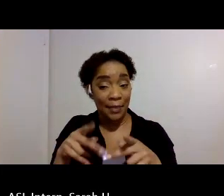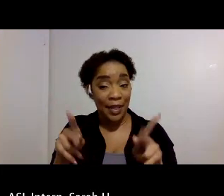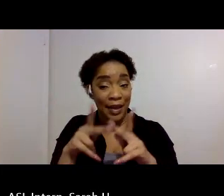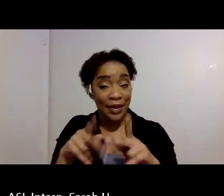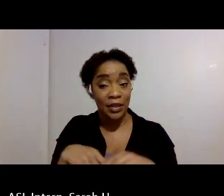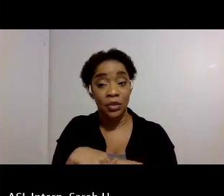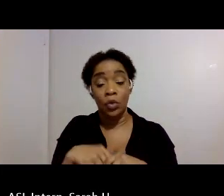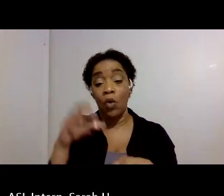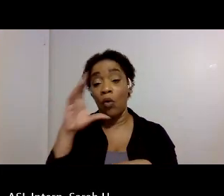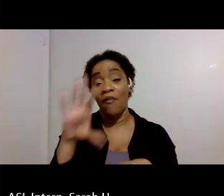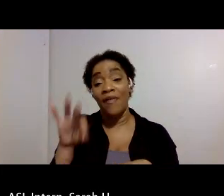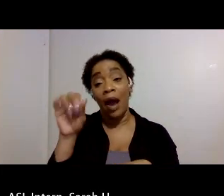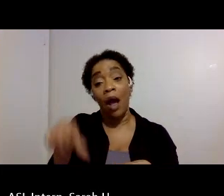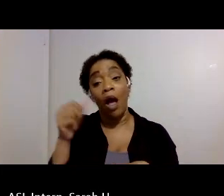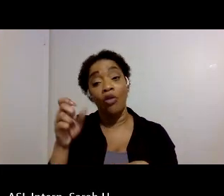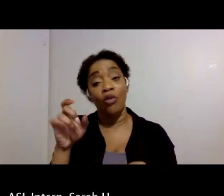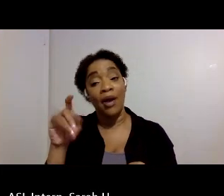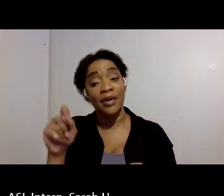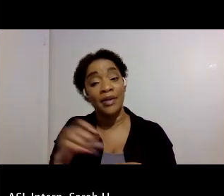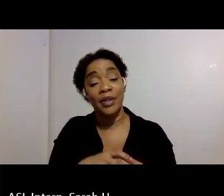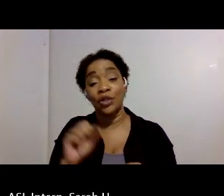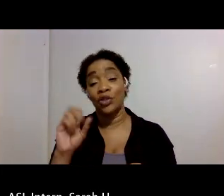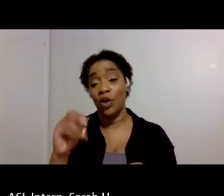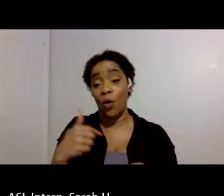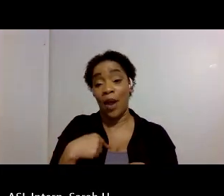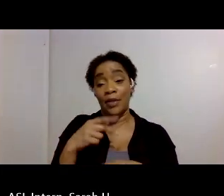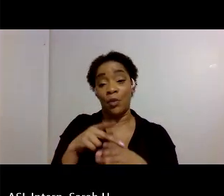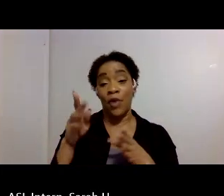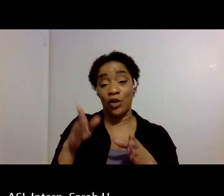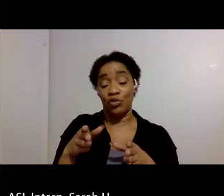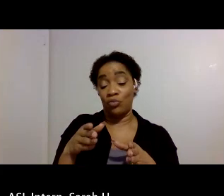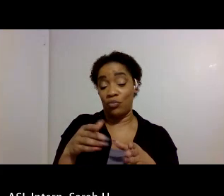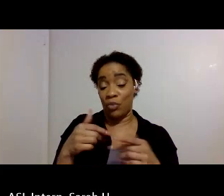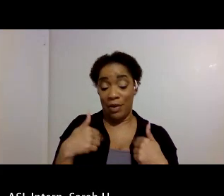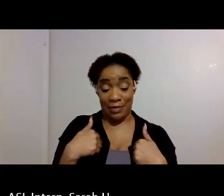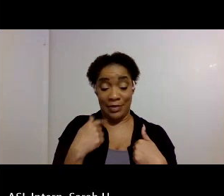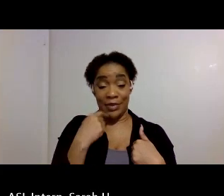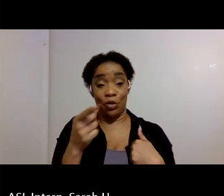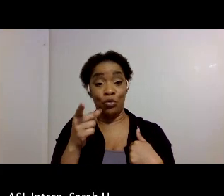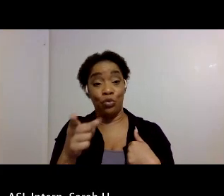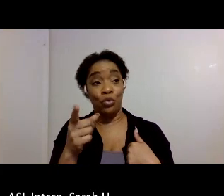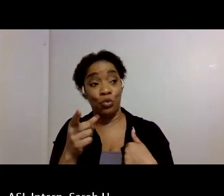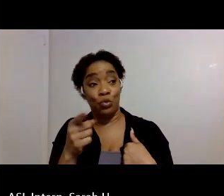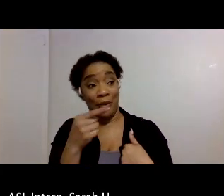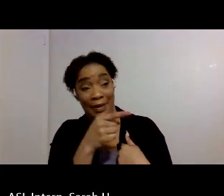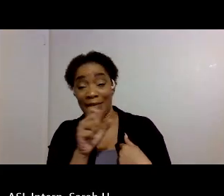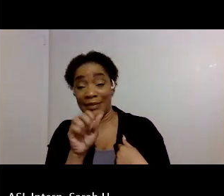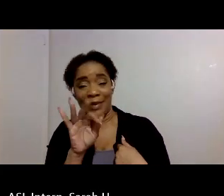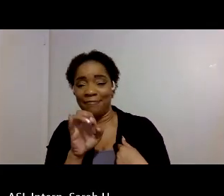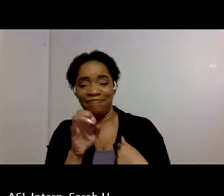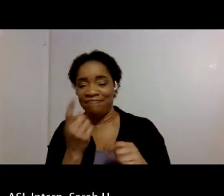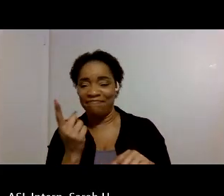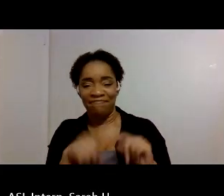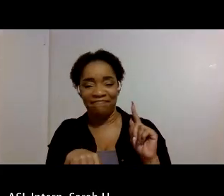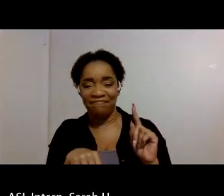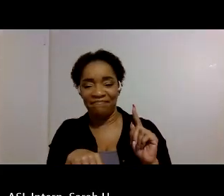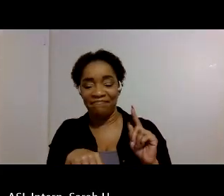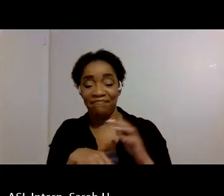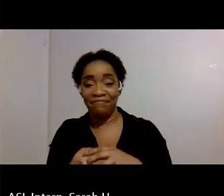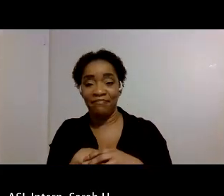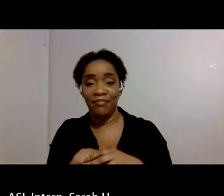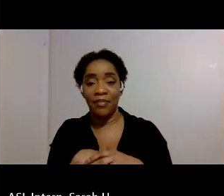professional, I cannot go on record recommending those or saying those are a safe measure. But in the case of